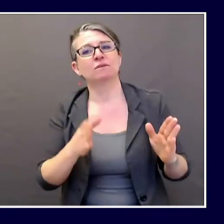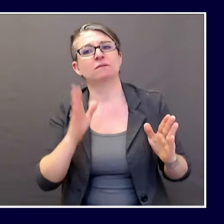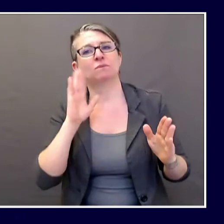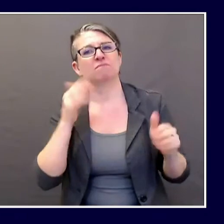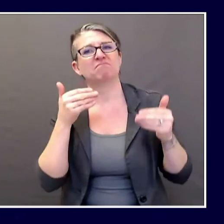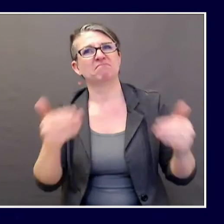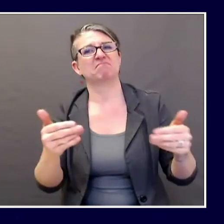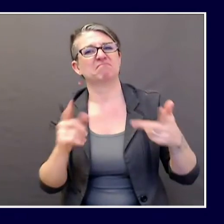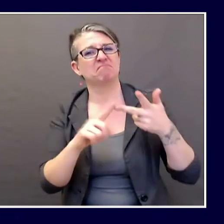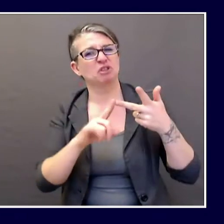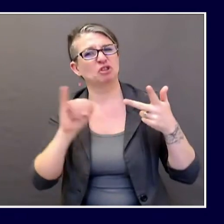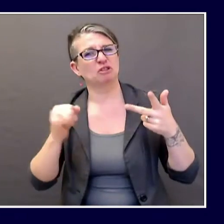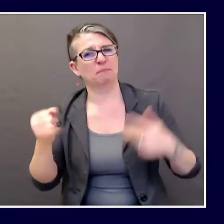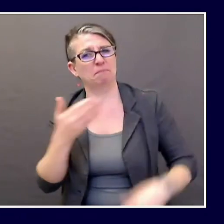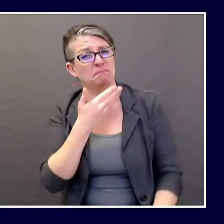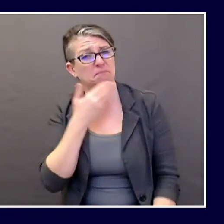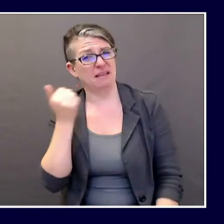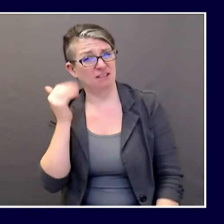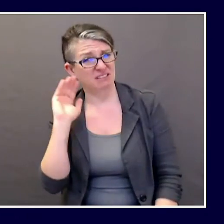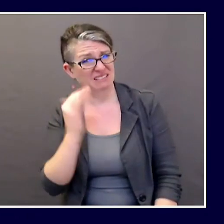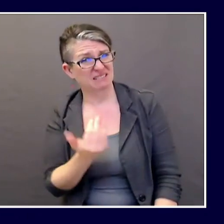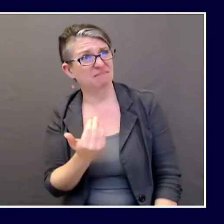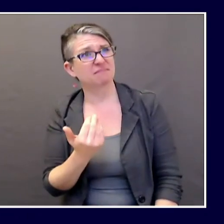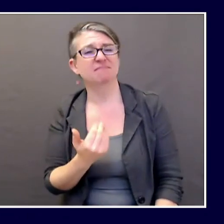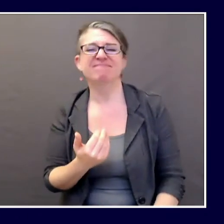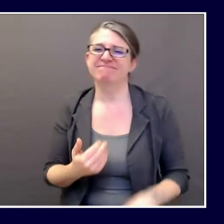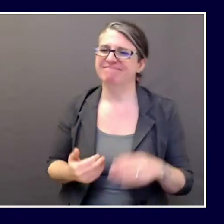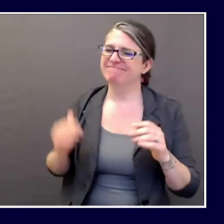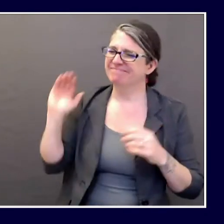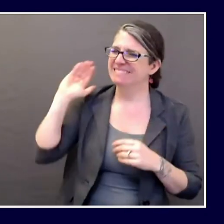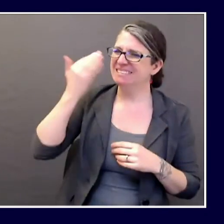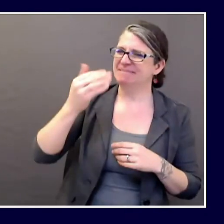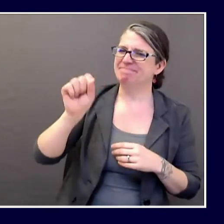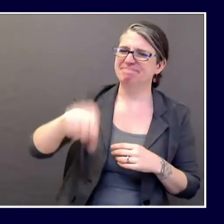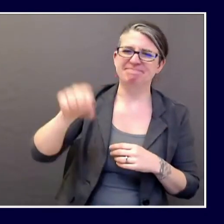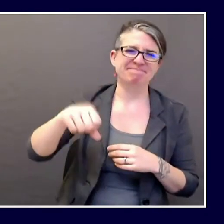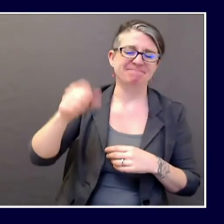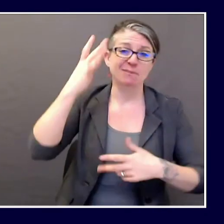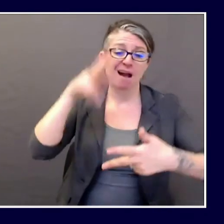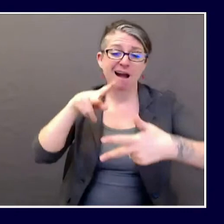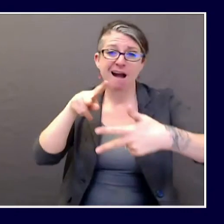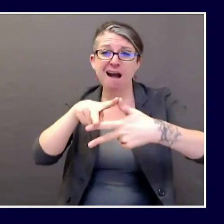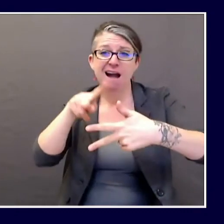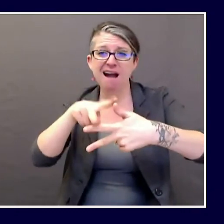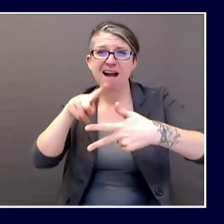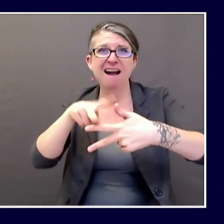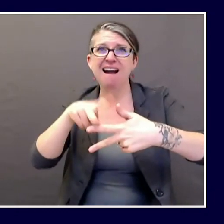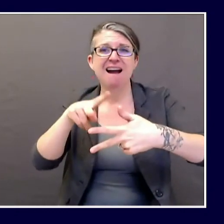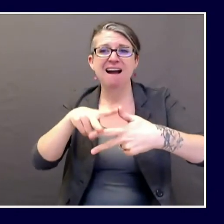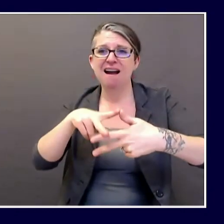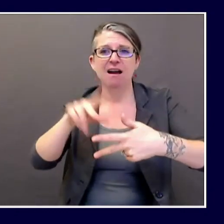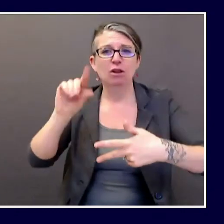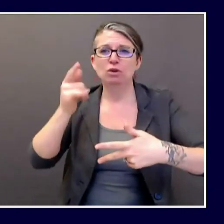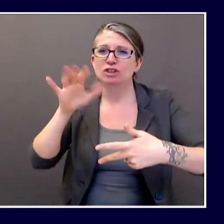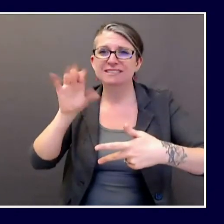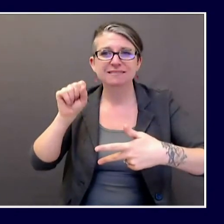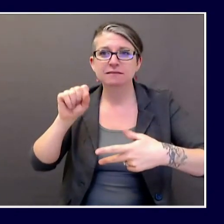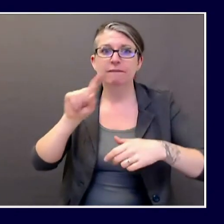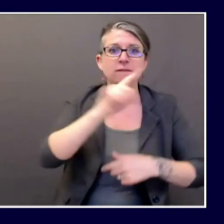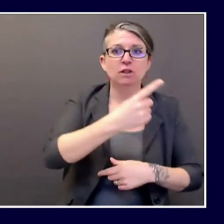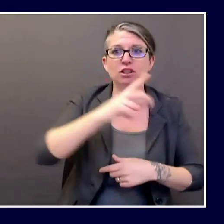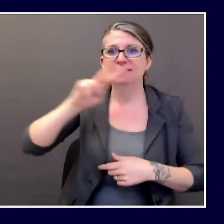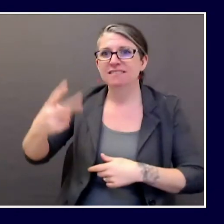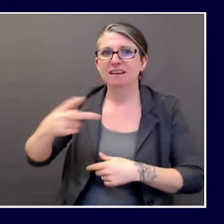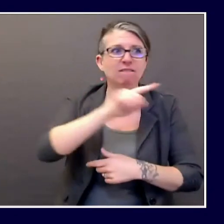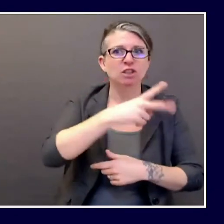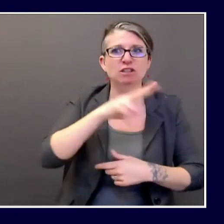It is likely to be the J&J vaccine because again, when we queried those who are eligible, we saw that a number of them